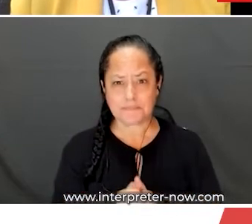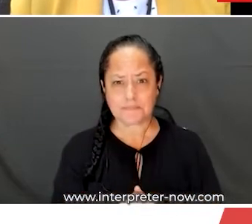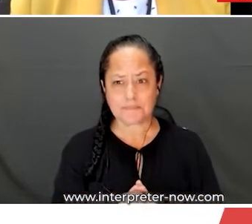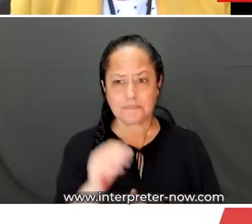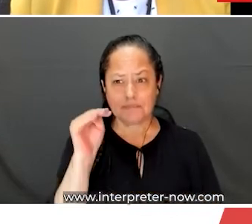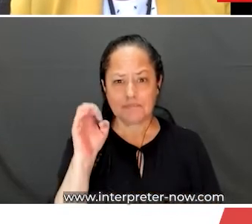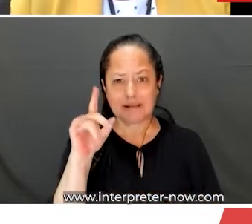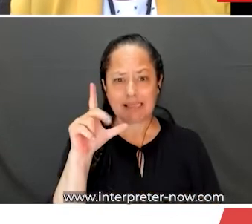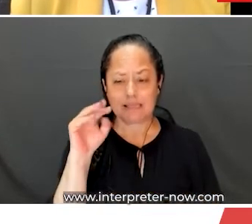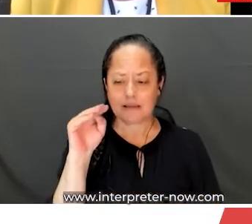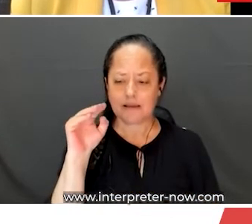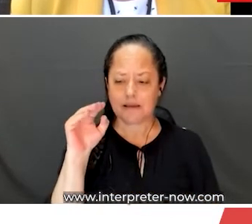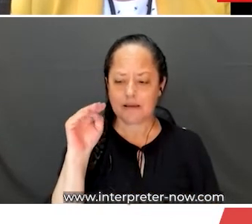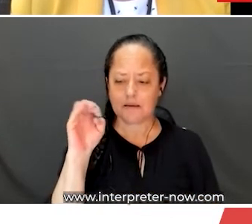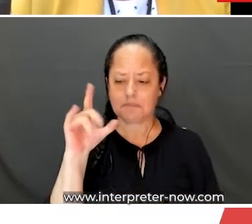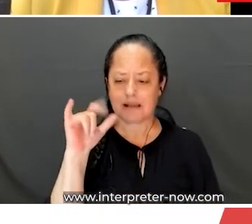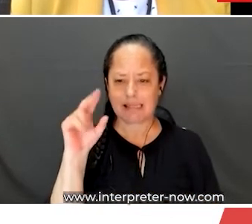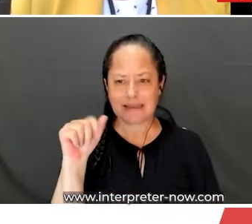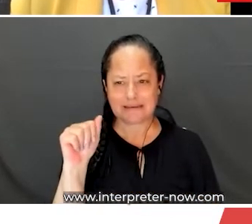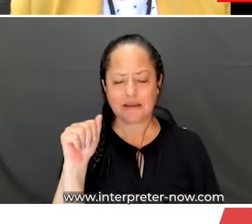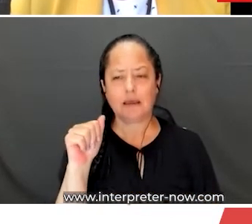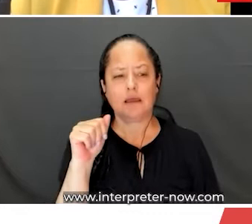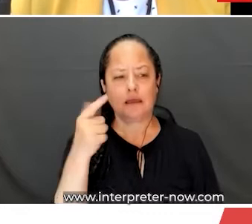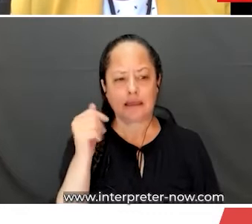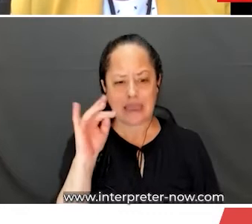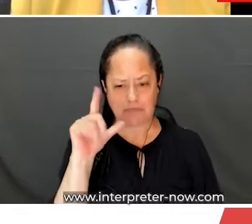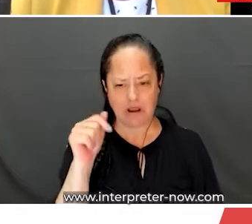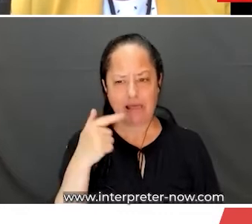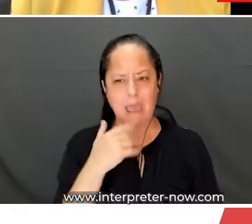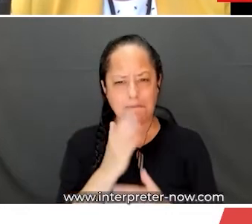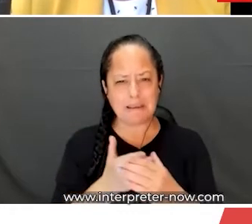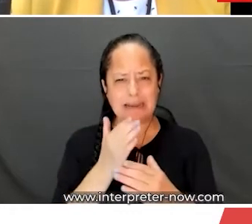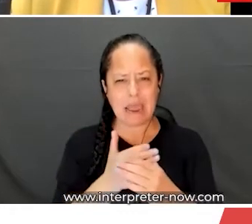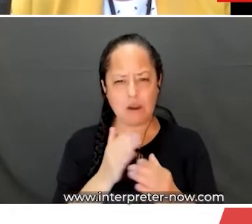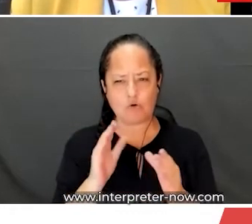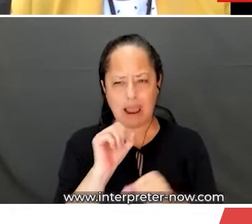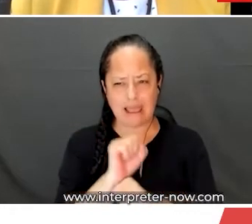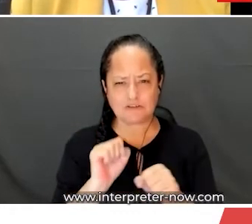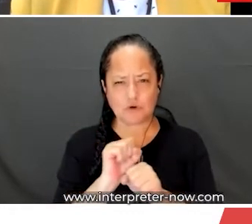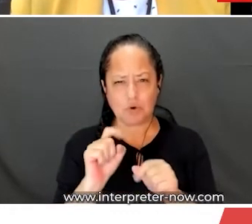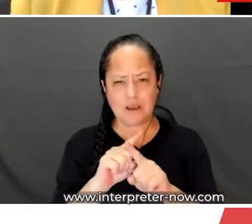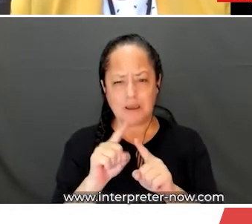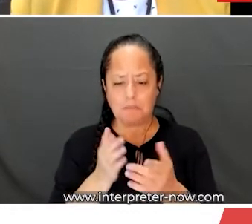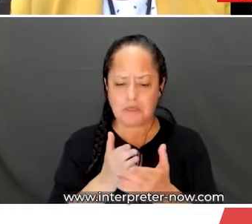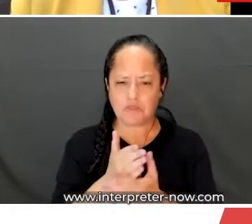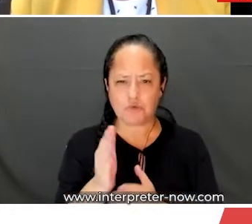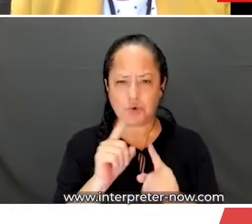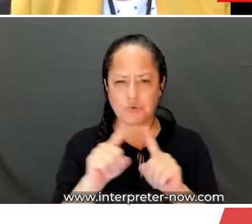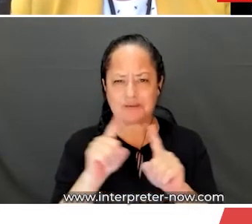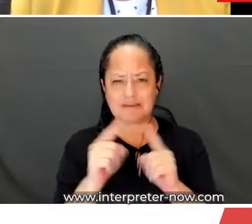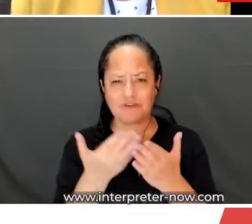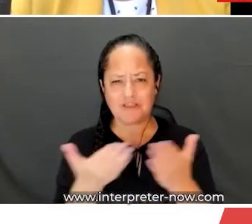Melinda and Gabriela, I've been harassed at work. I've been through different things, going on in